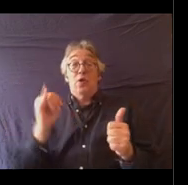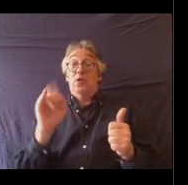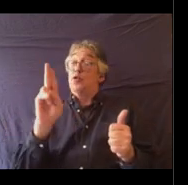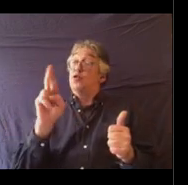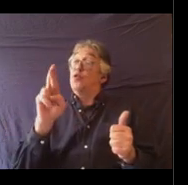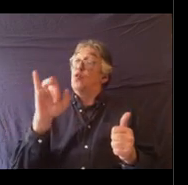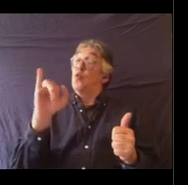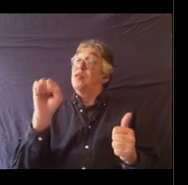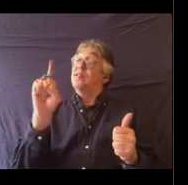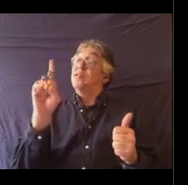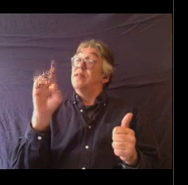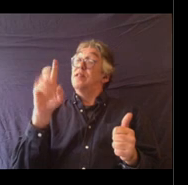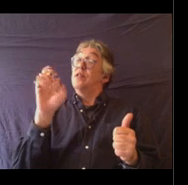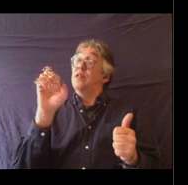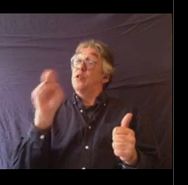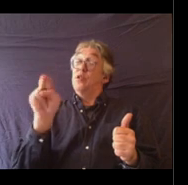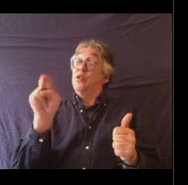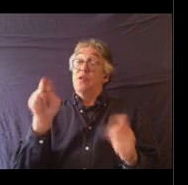Let me